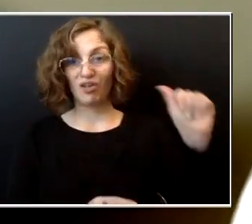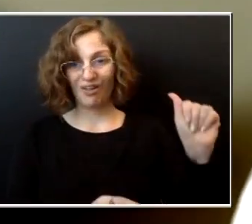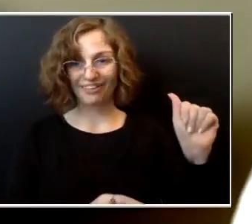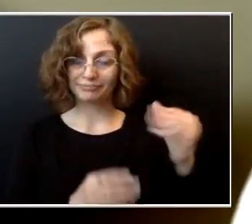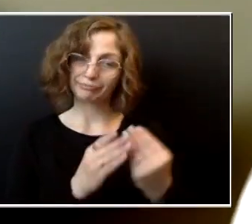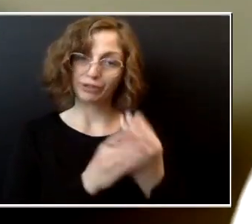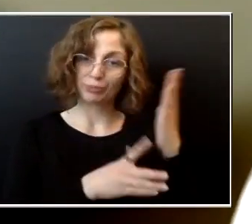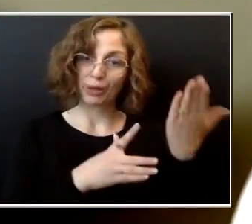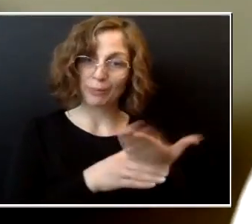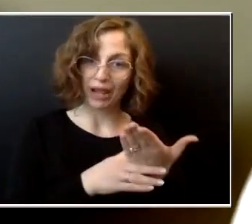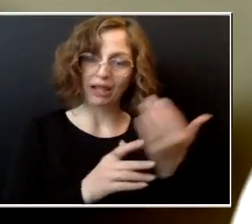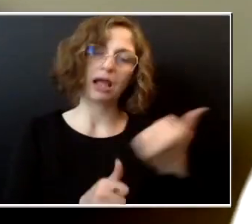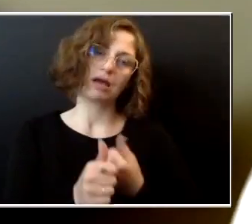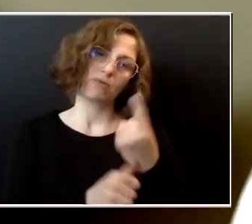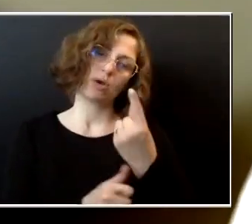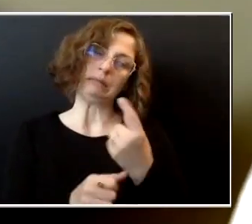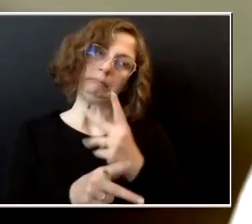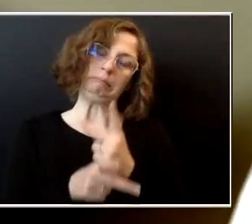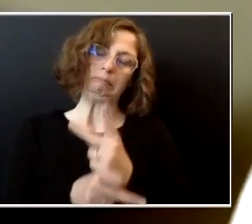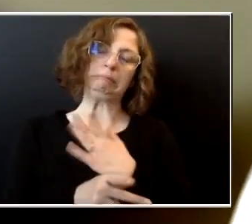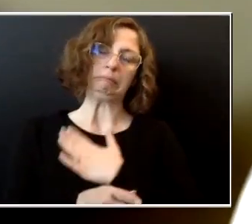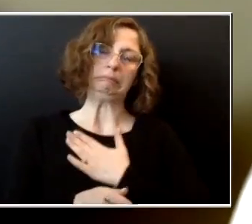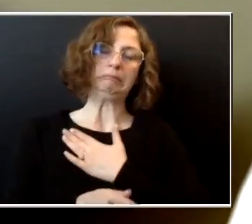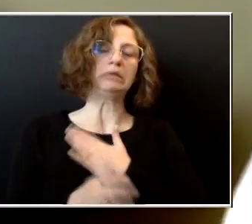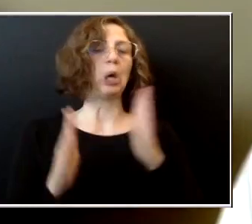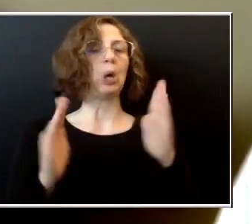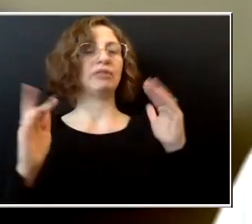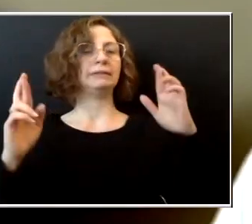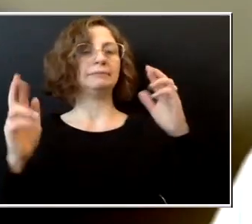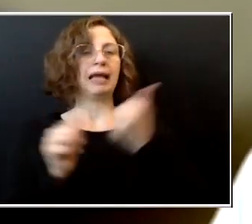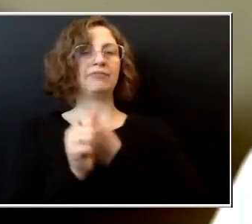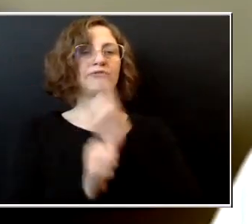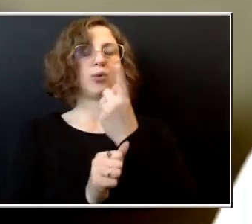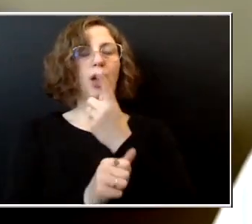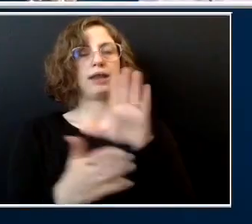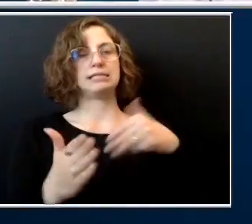everybody is caught up on their vaccines to keep themselves and their families safe.